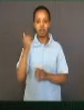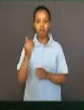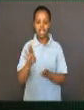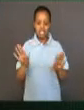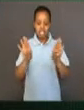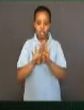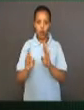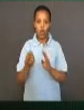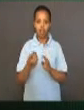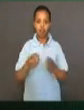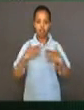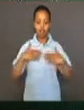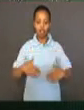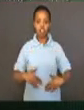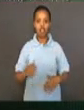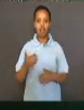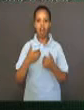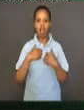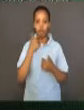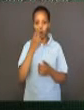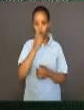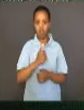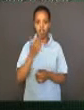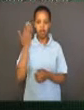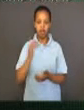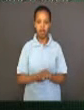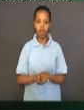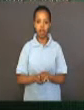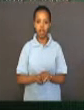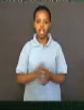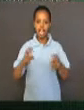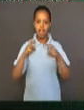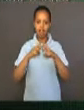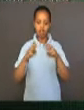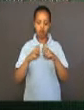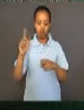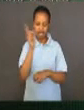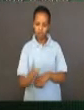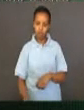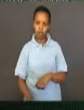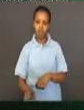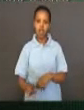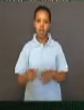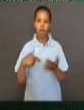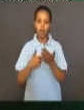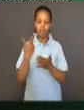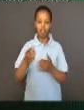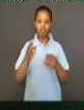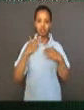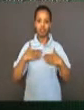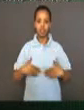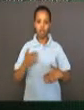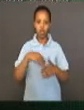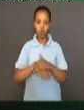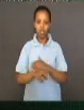closed-off structure. He sent electrical sparks through the structure that contained